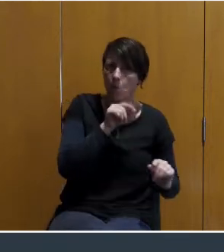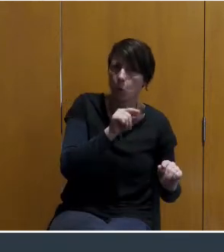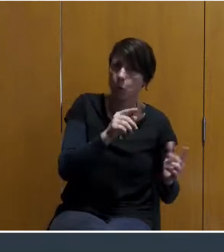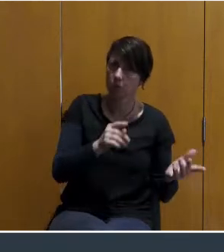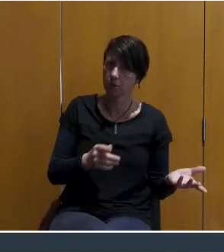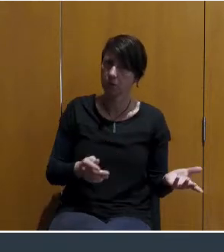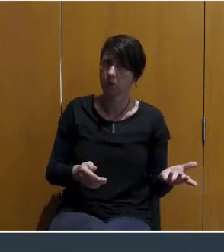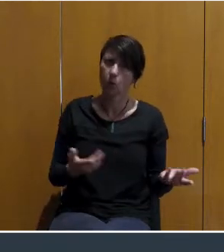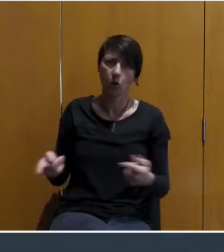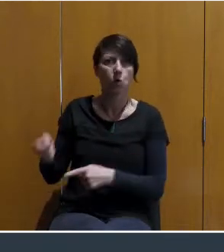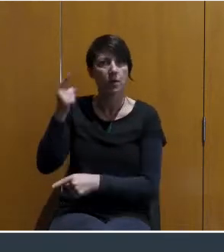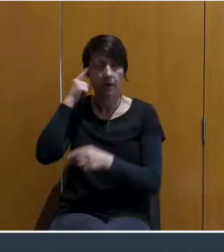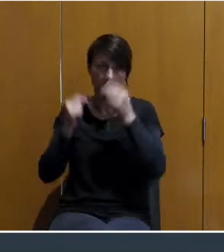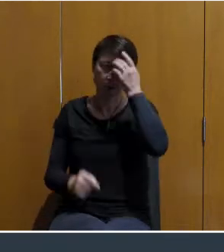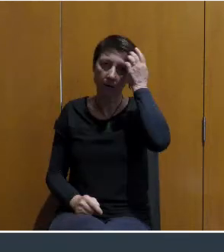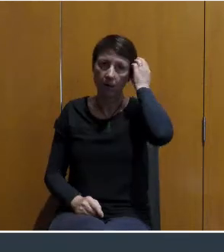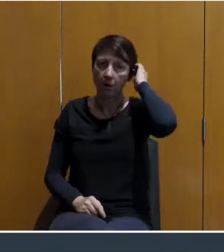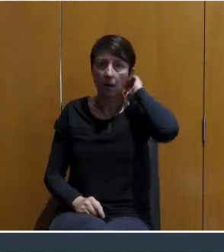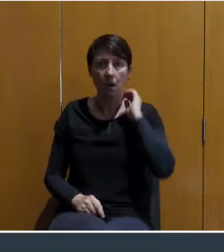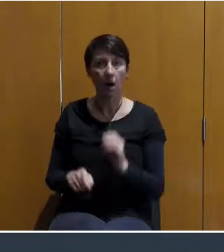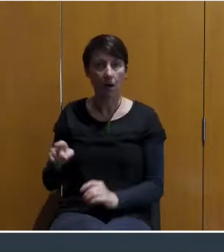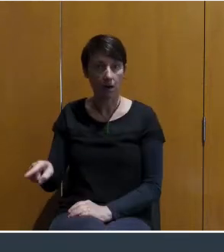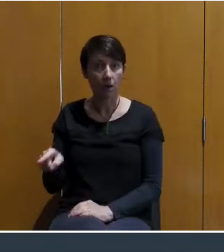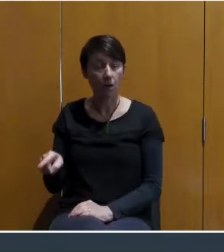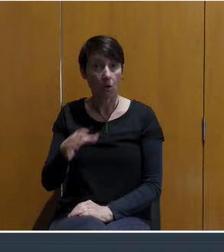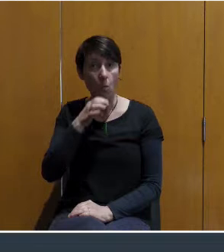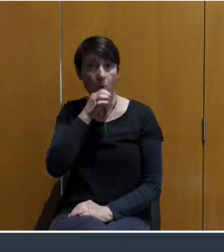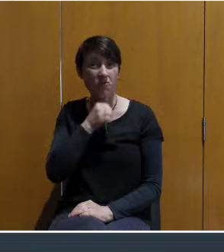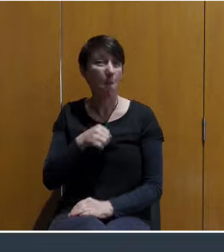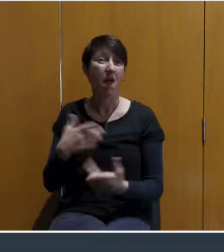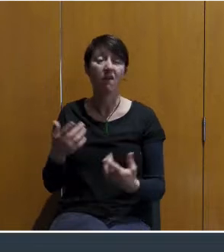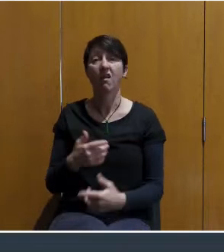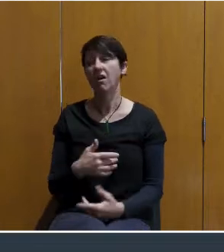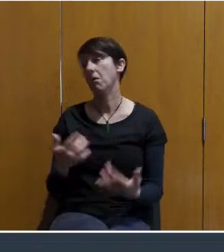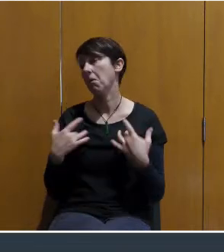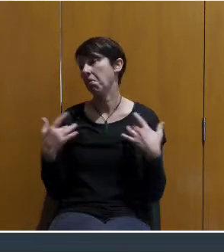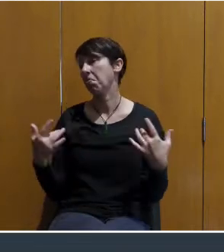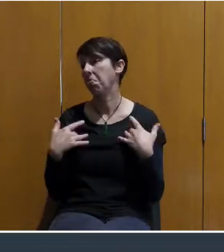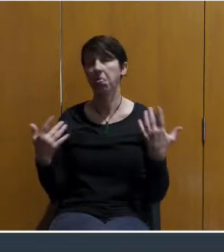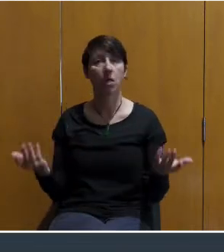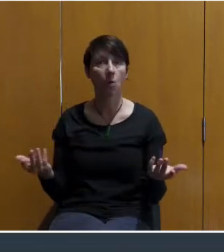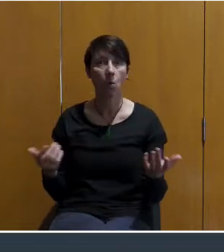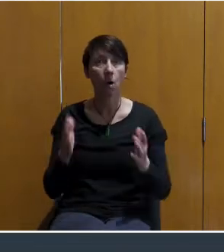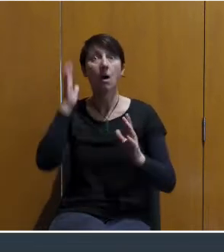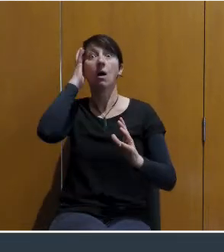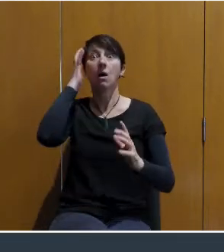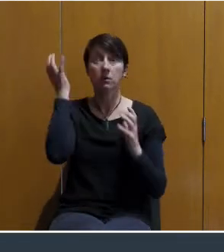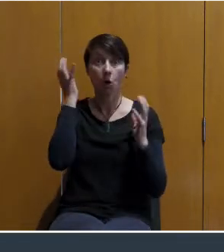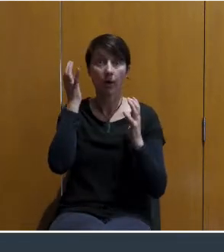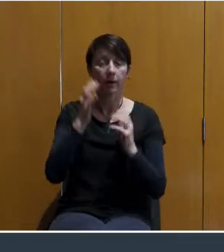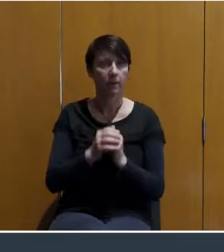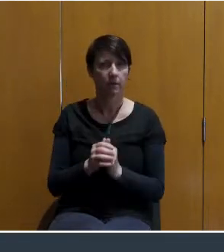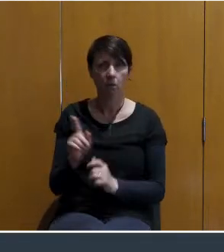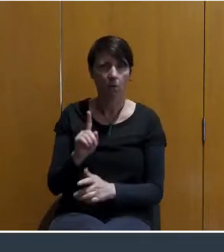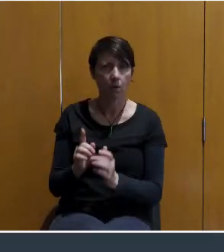it keen to get to a resolution, or was it one of disregard? I think when people actually see the